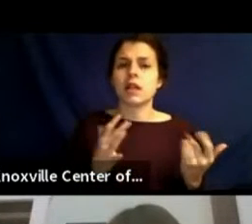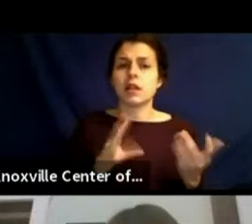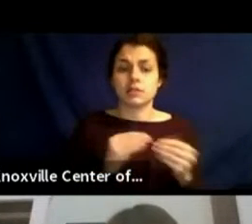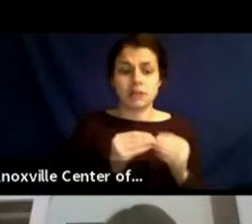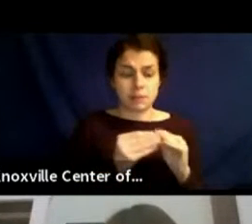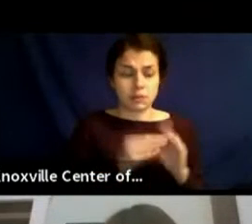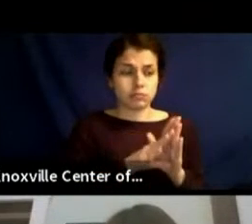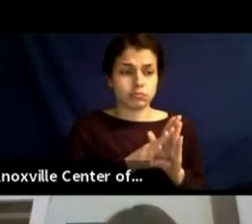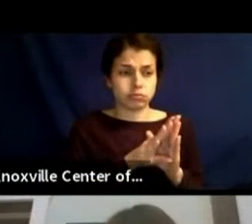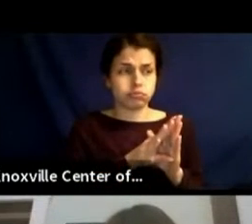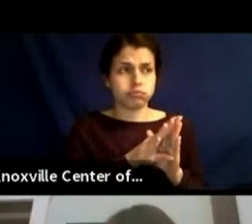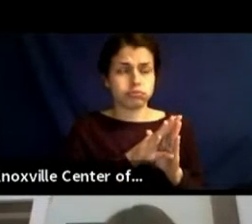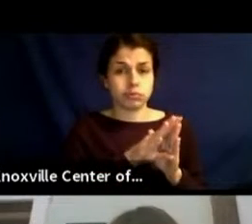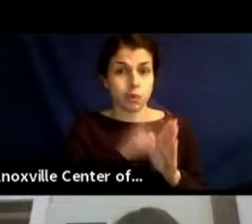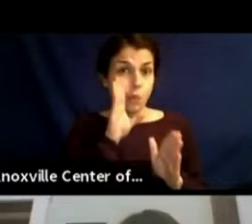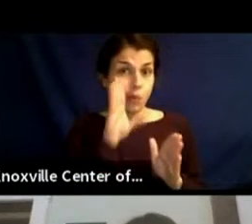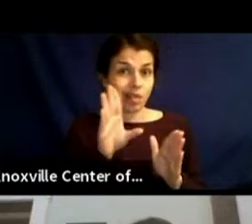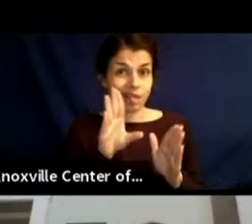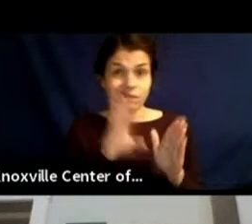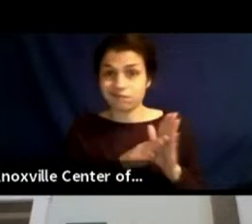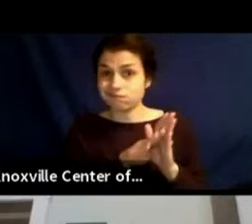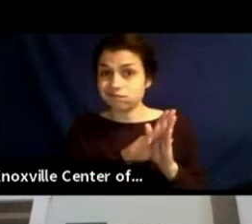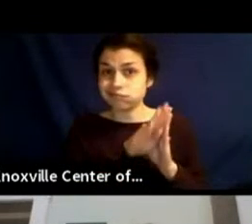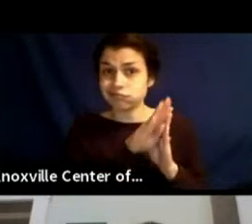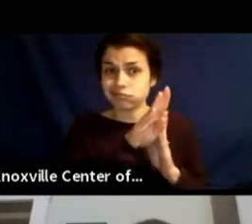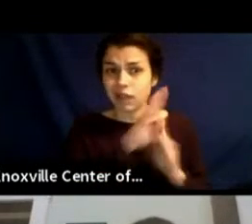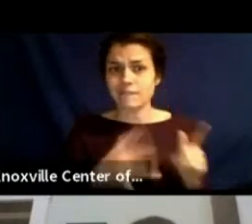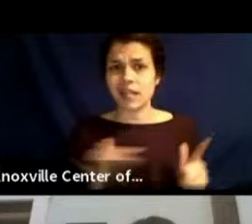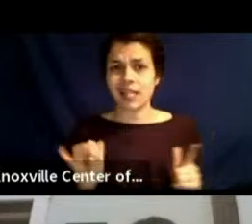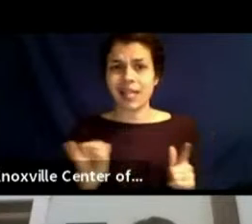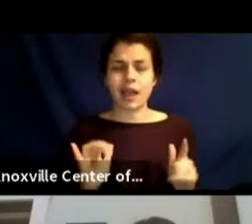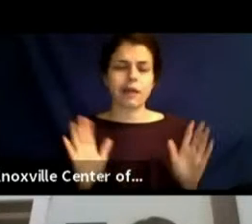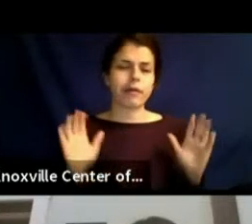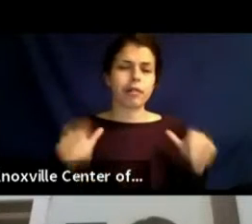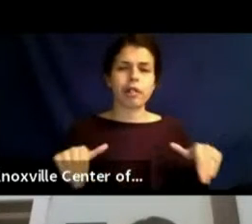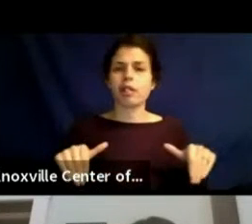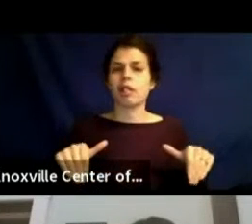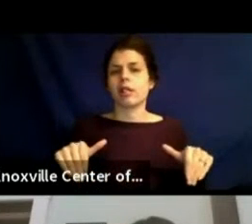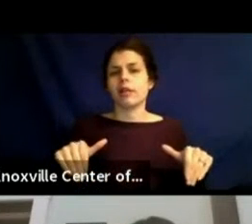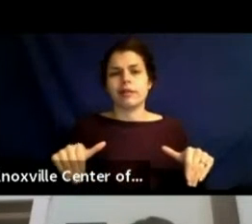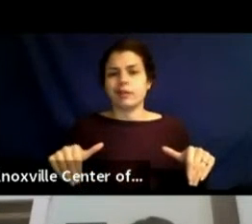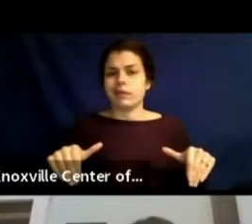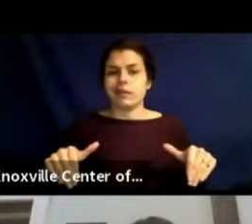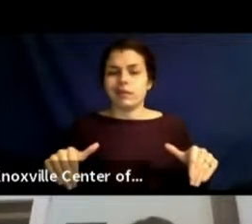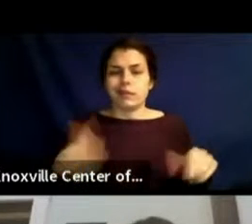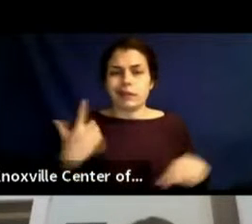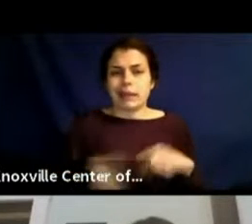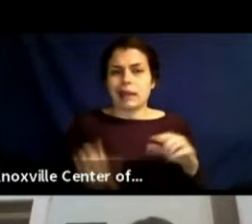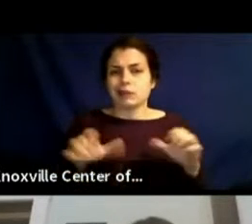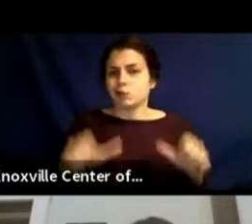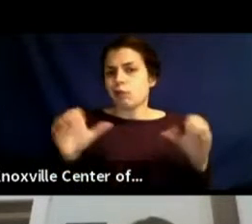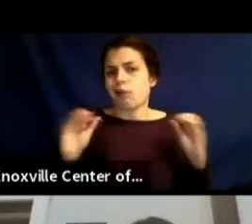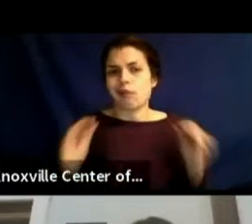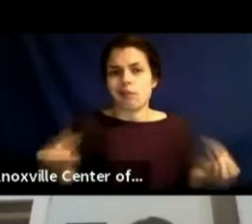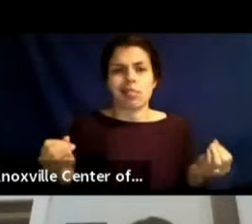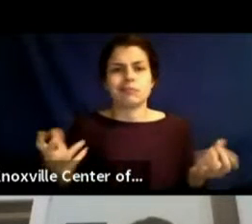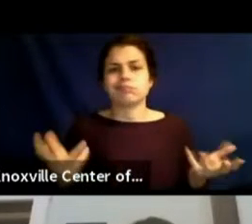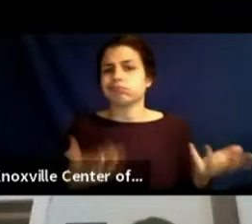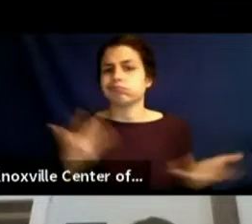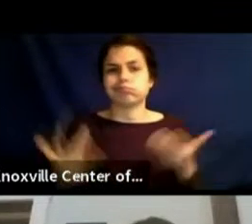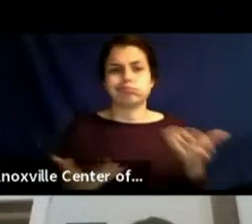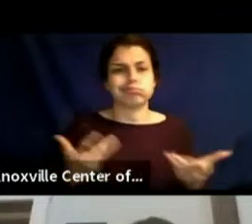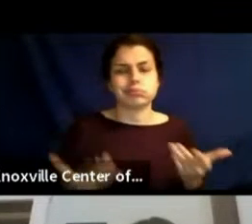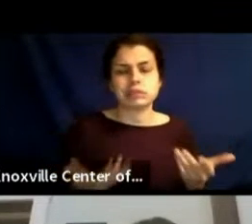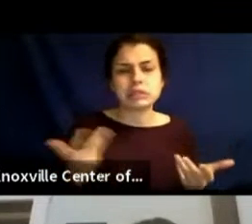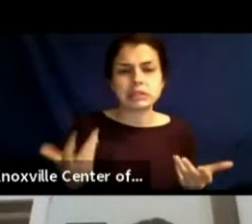they're headed, that to do nothing effectively is a difficult place to